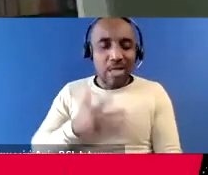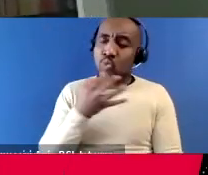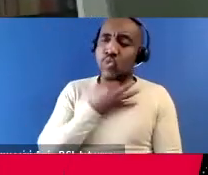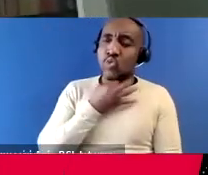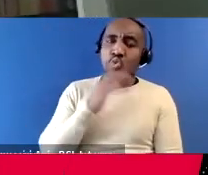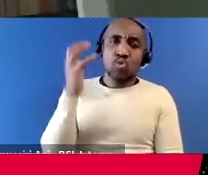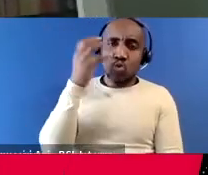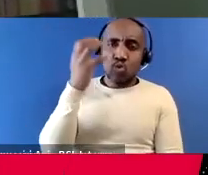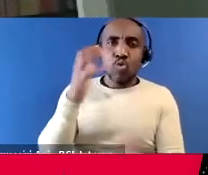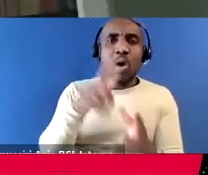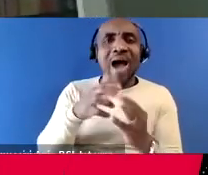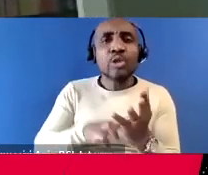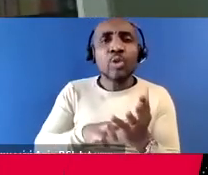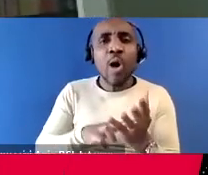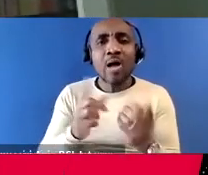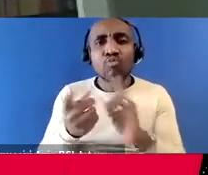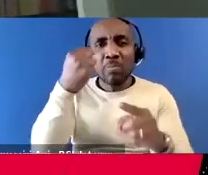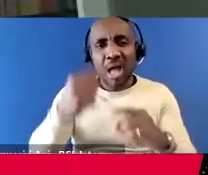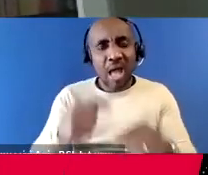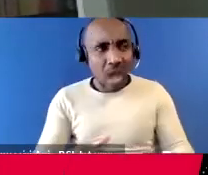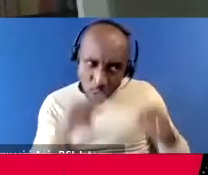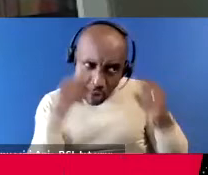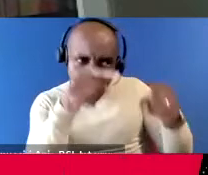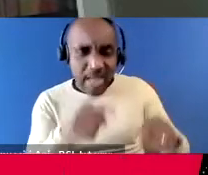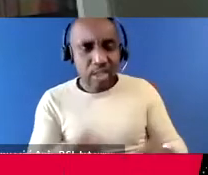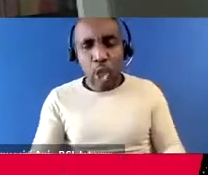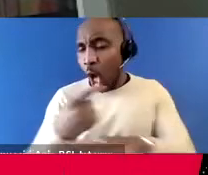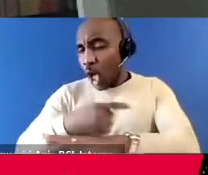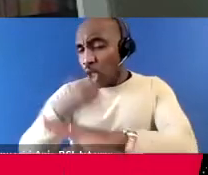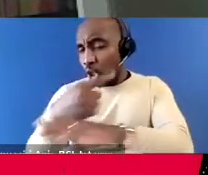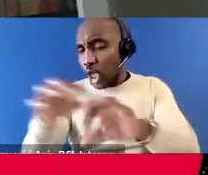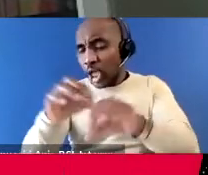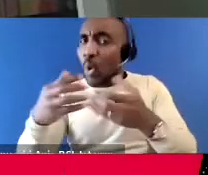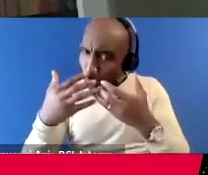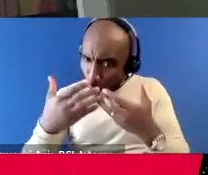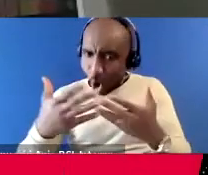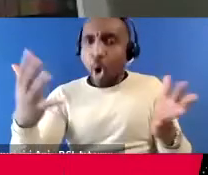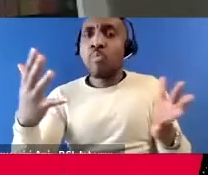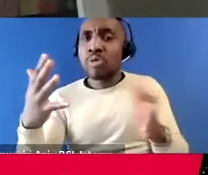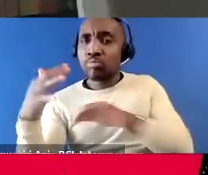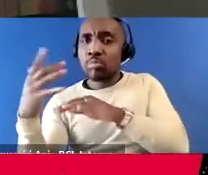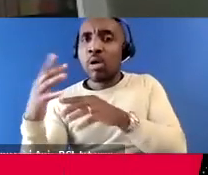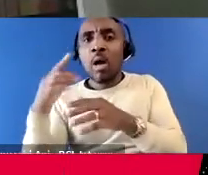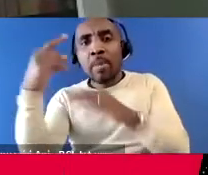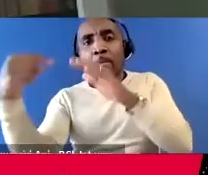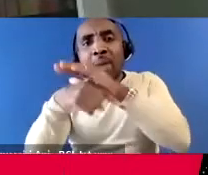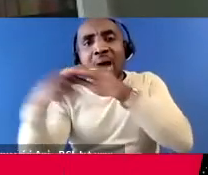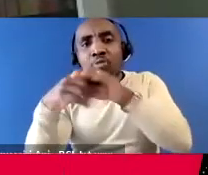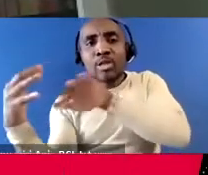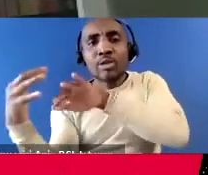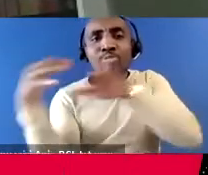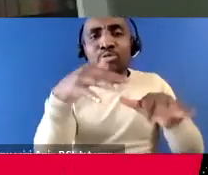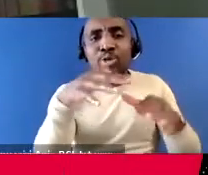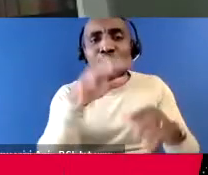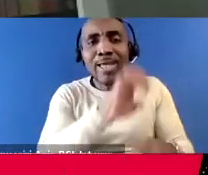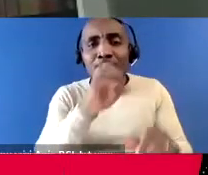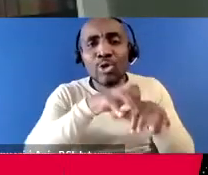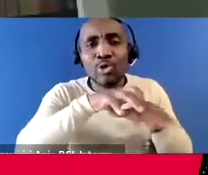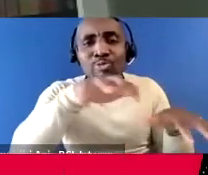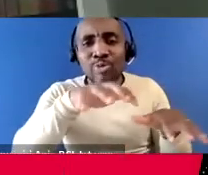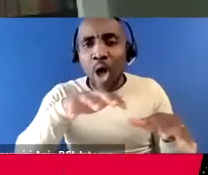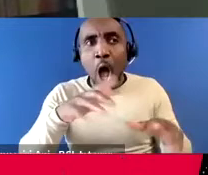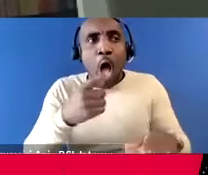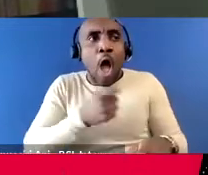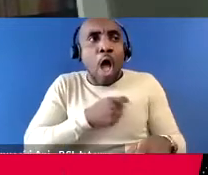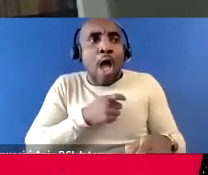response, Erdogan threatened to open Turkey's borders and let migrants into the EU. We don't have time to sort of talk about the